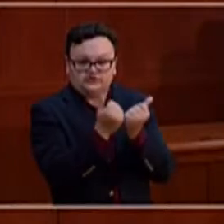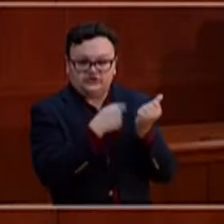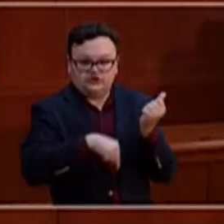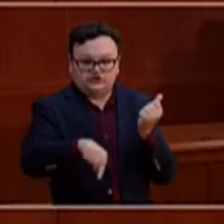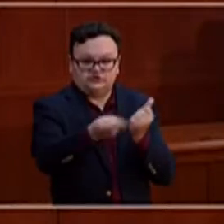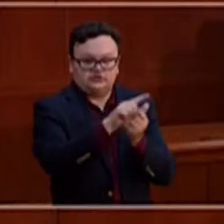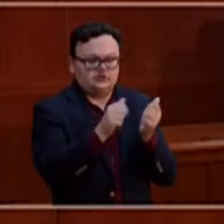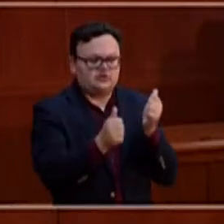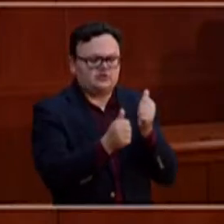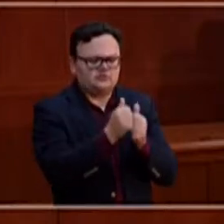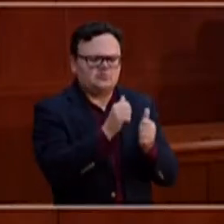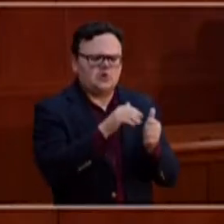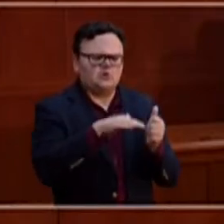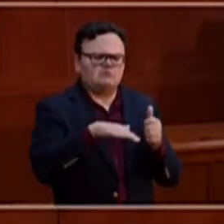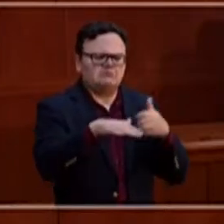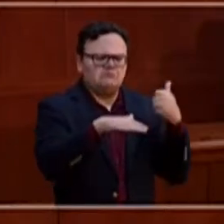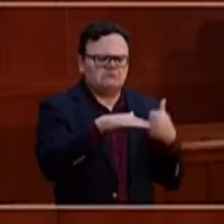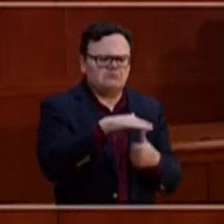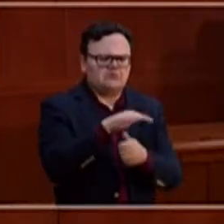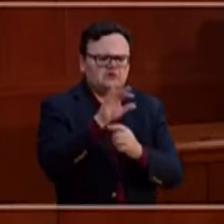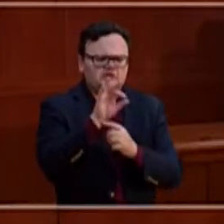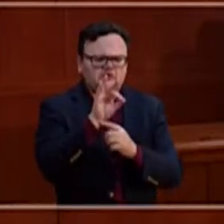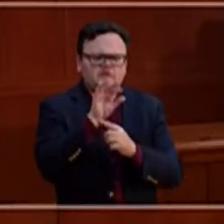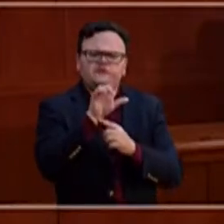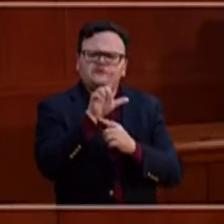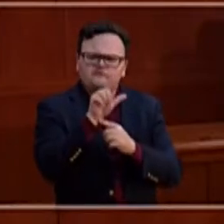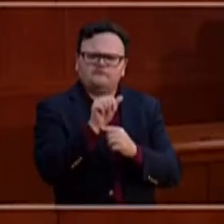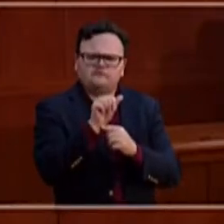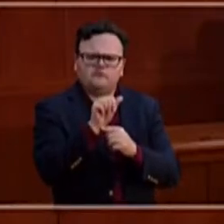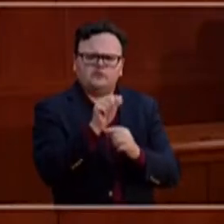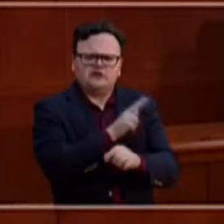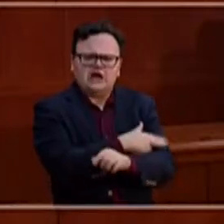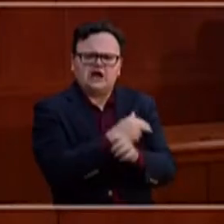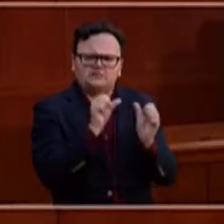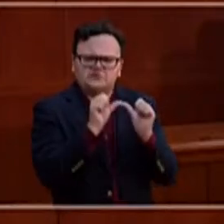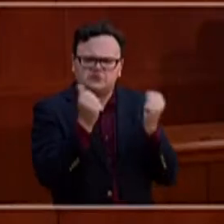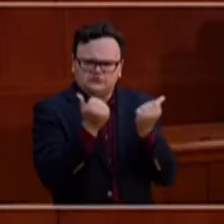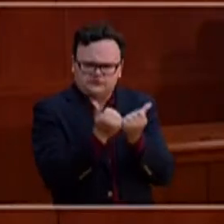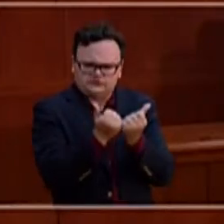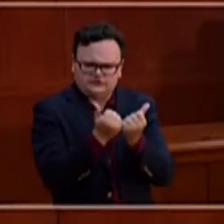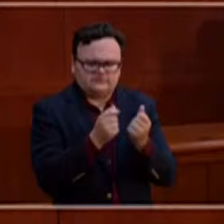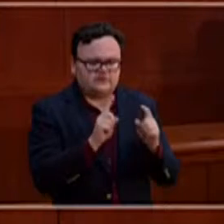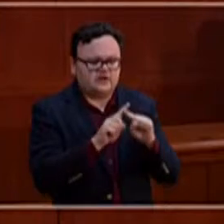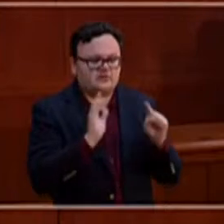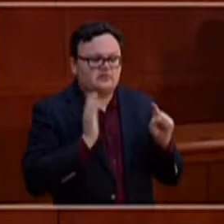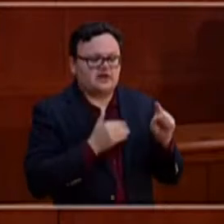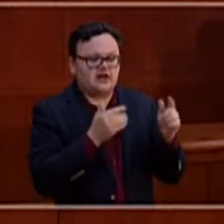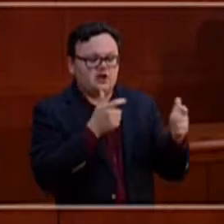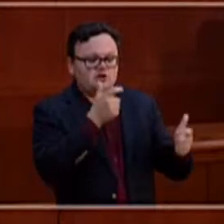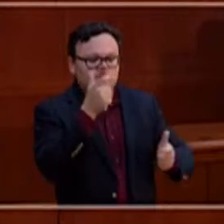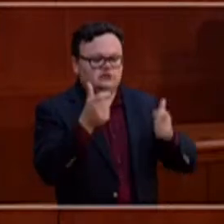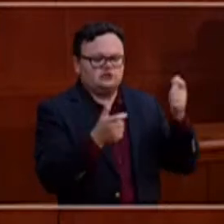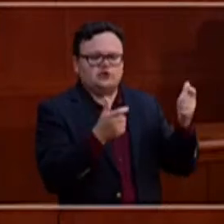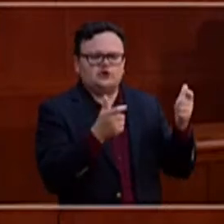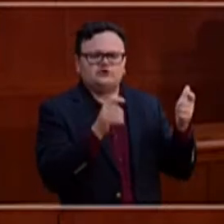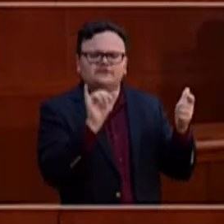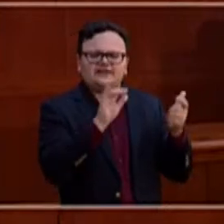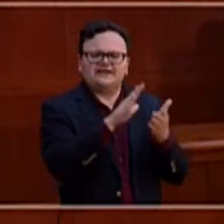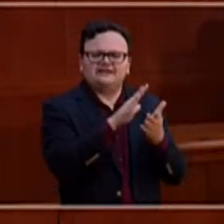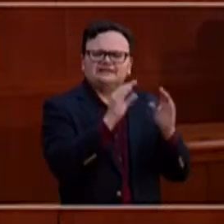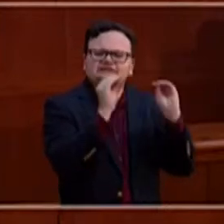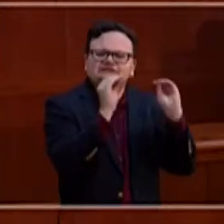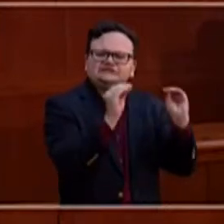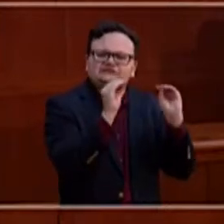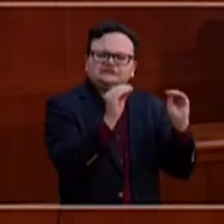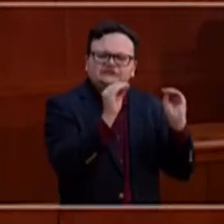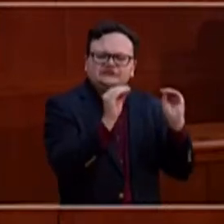fall under the Florida Hospital Association umbrella, but our members are your large academic centers, your large teaching